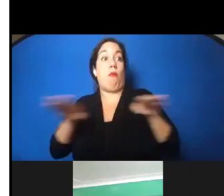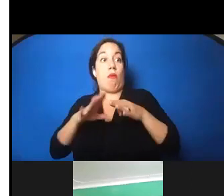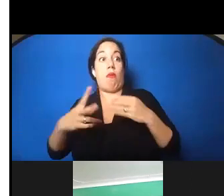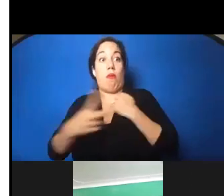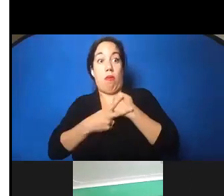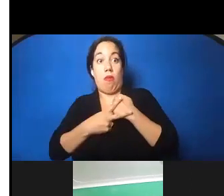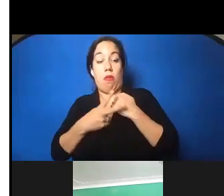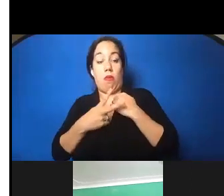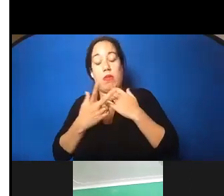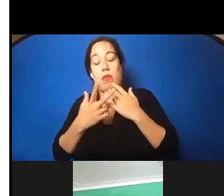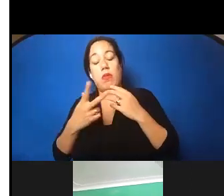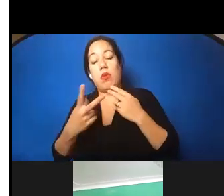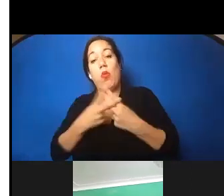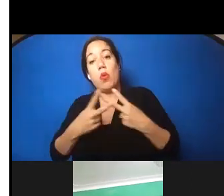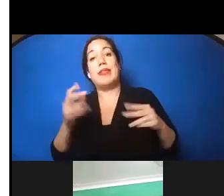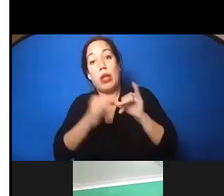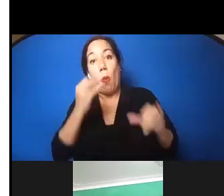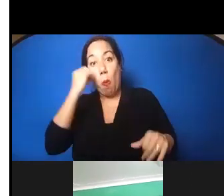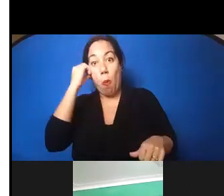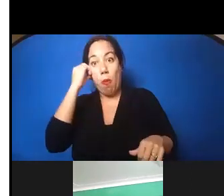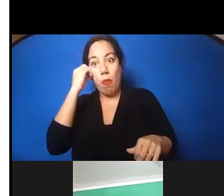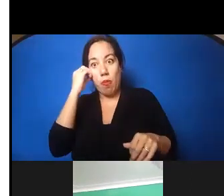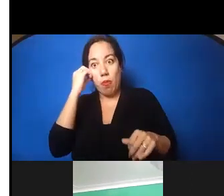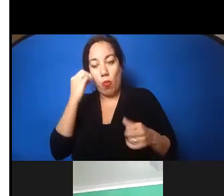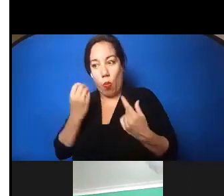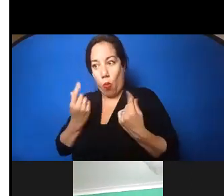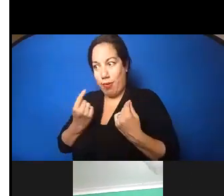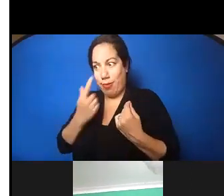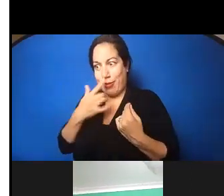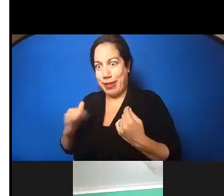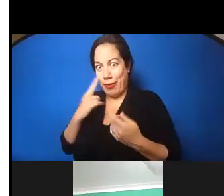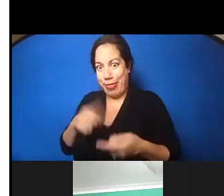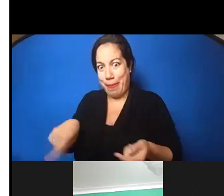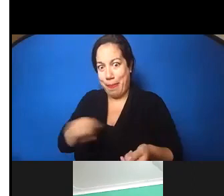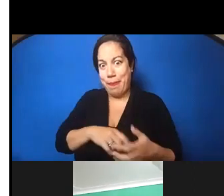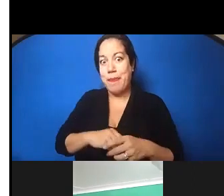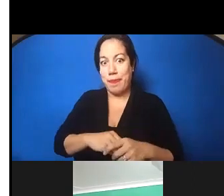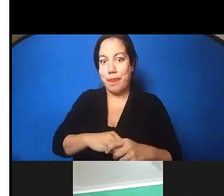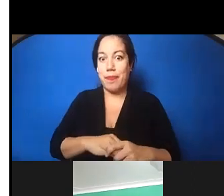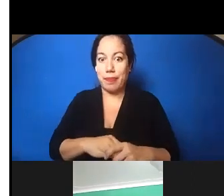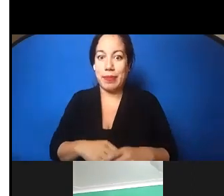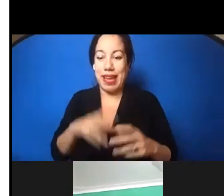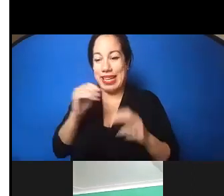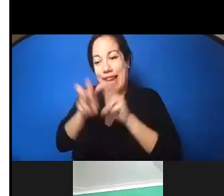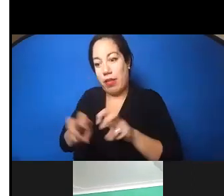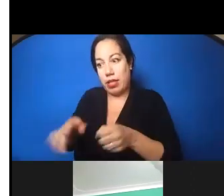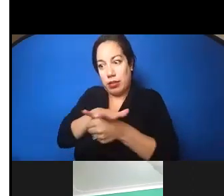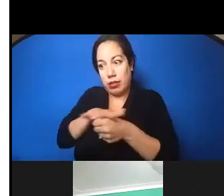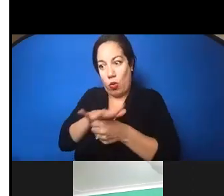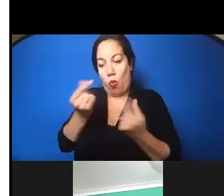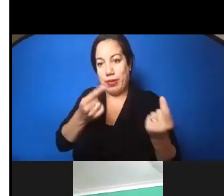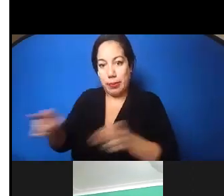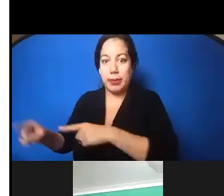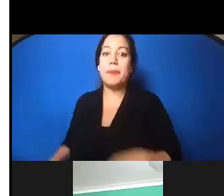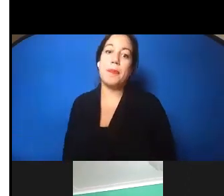at really preparing the country into that stage. Next slide. And then, of course, with this,